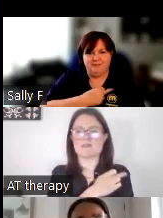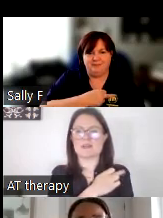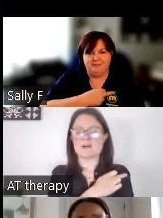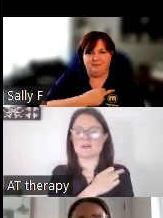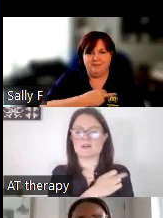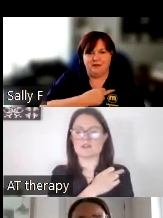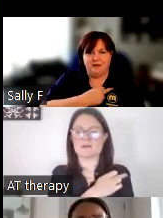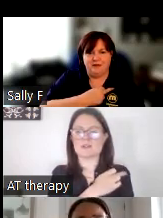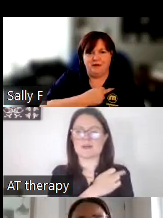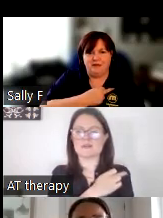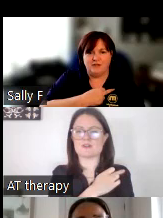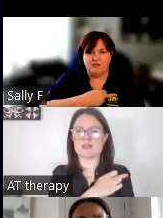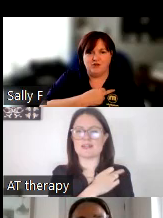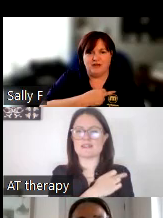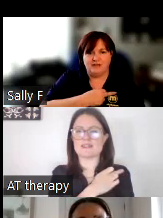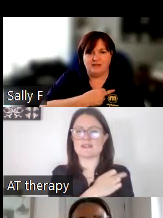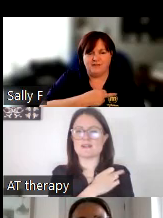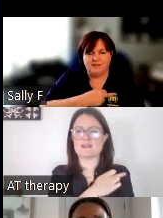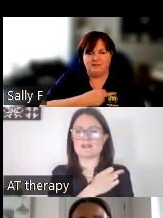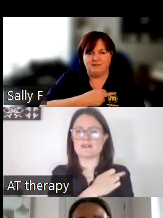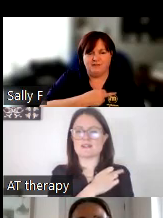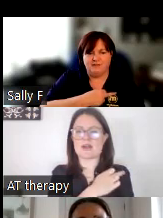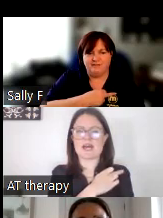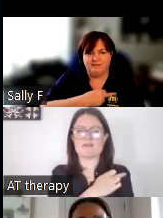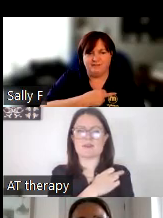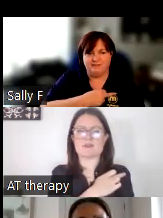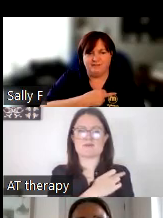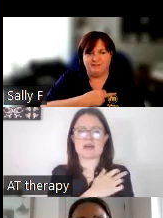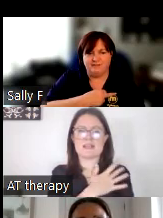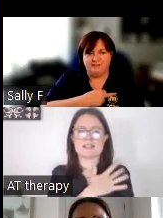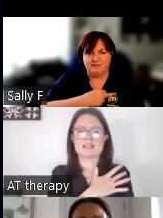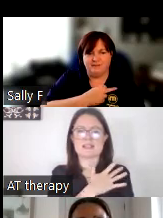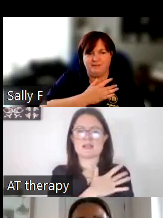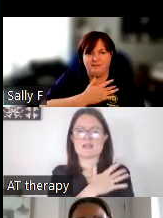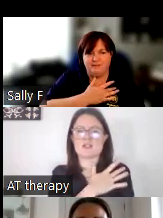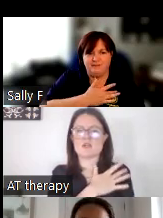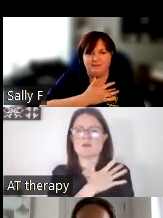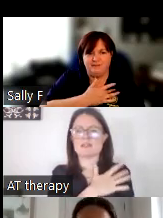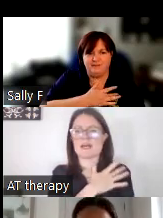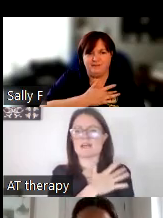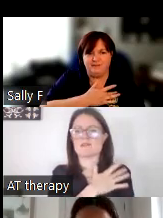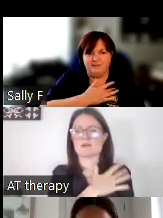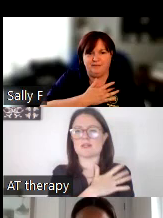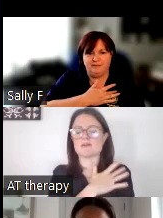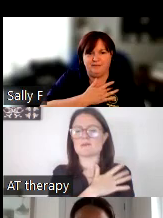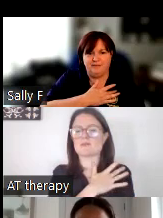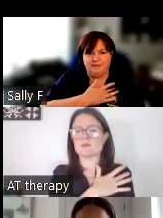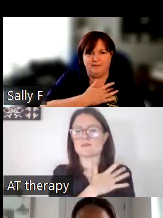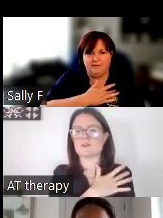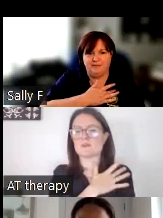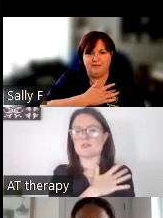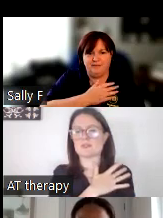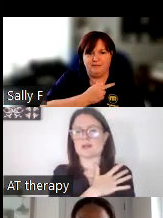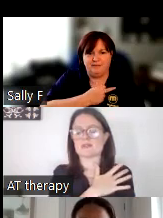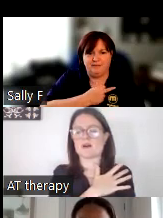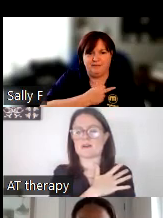lightly rubbing it on your shoulder, toilet. So either of those are fine. This is the newer sign for toilet, but some people